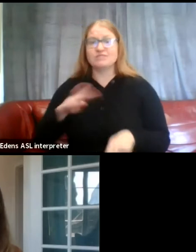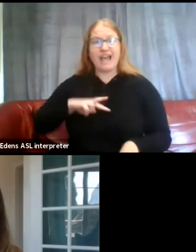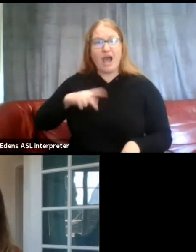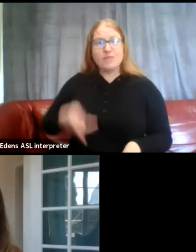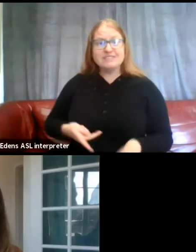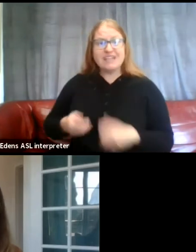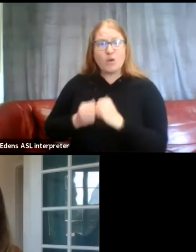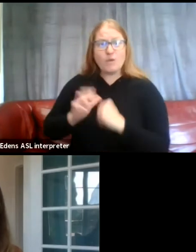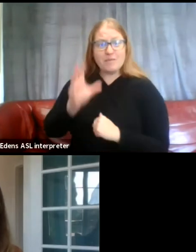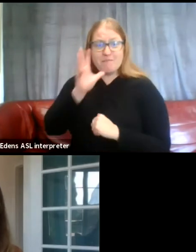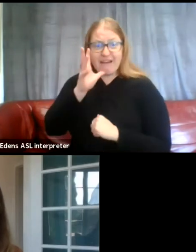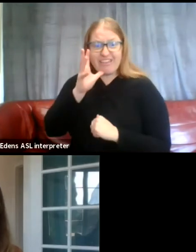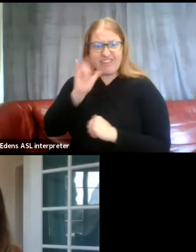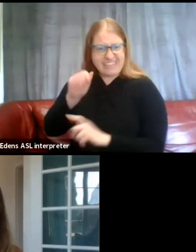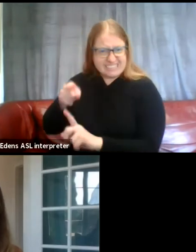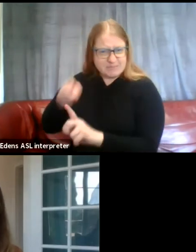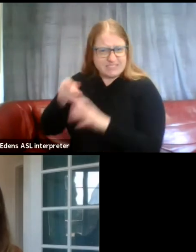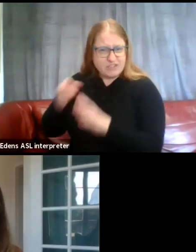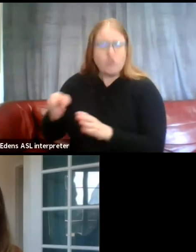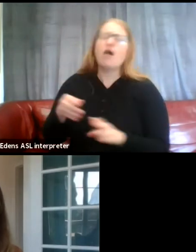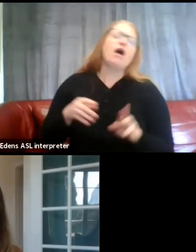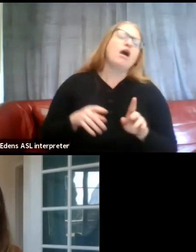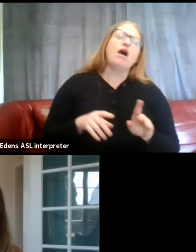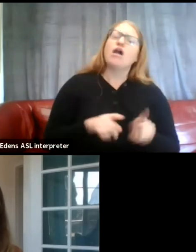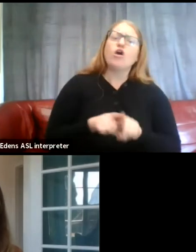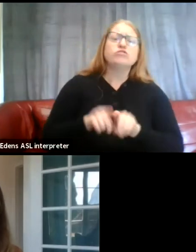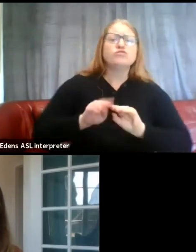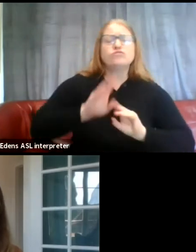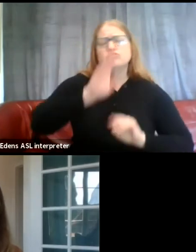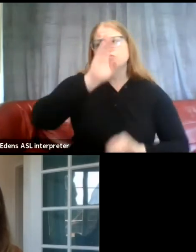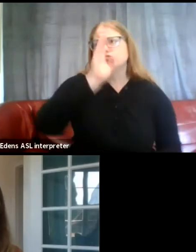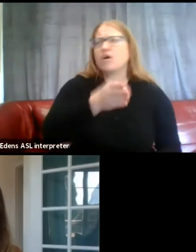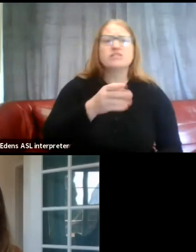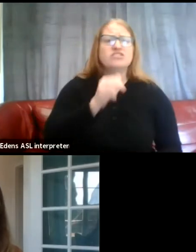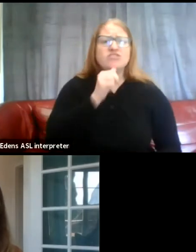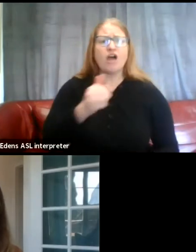and also frankly, not to have to have that main character